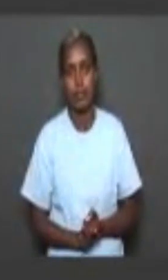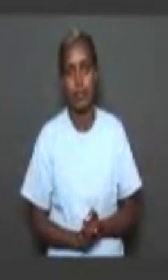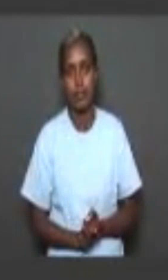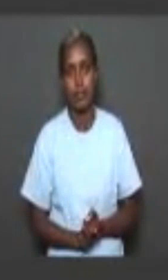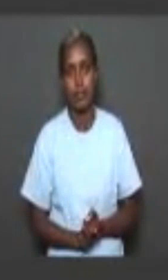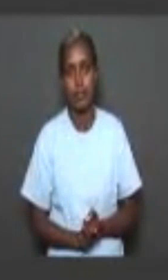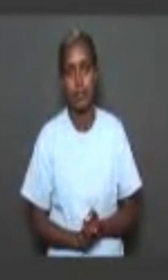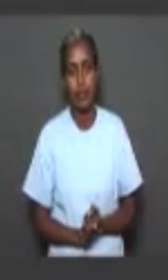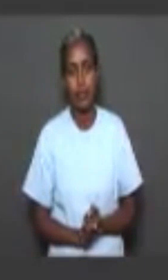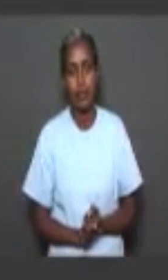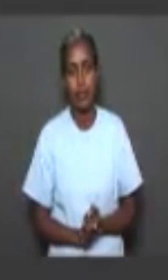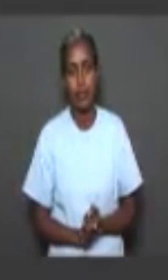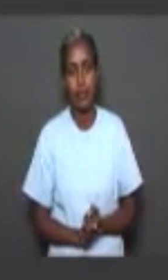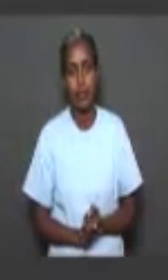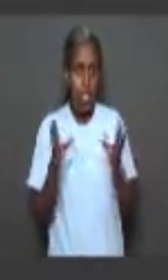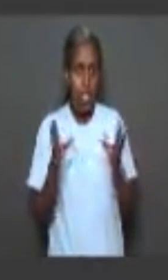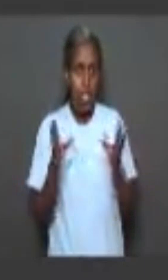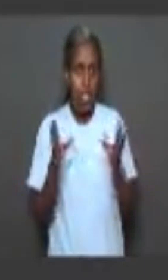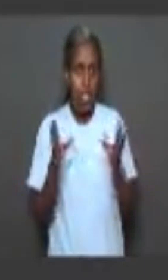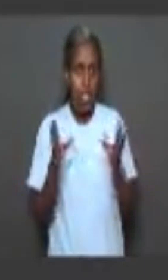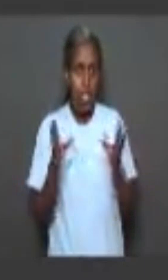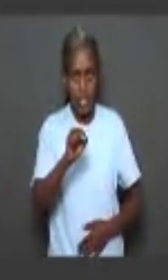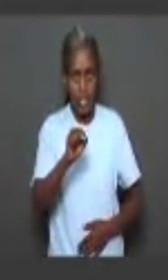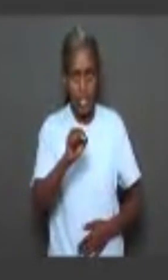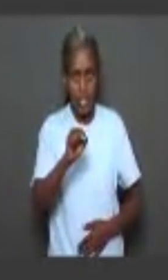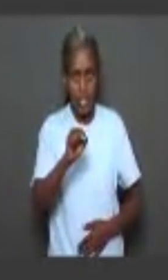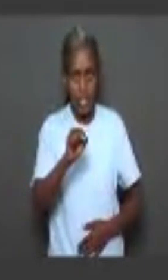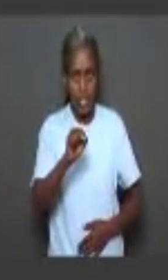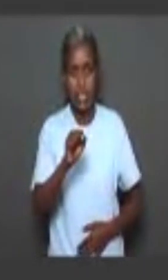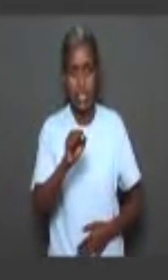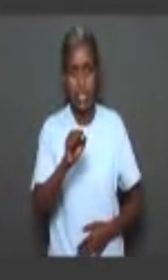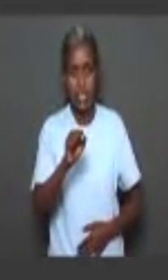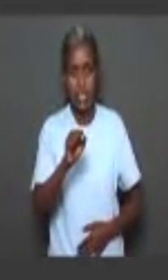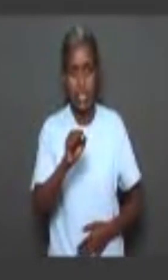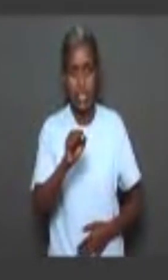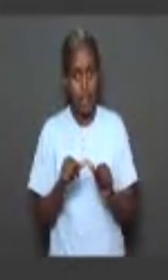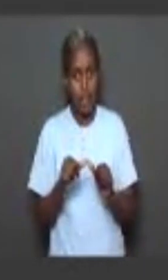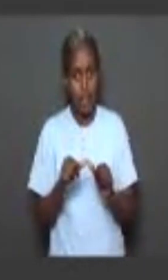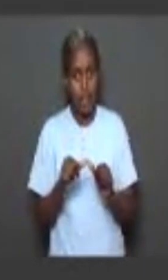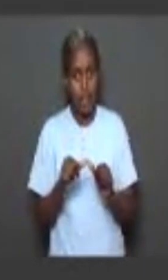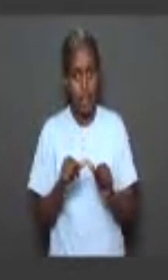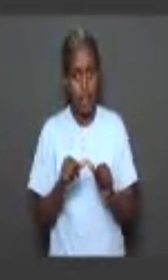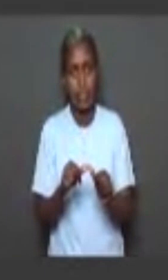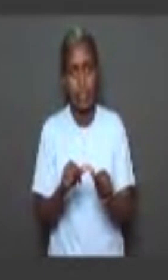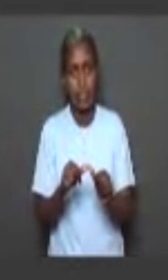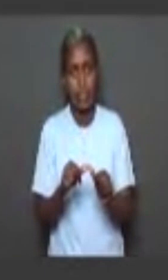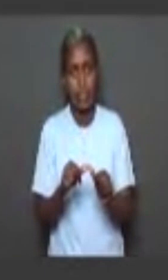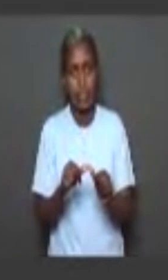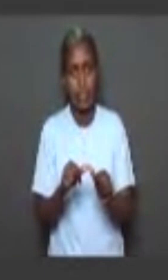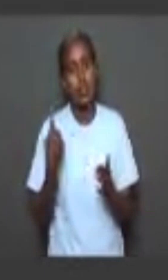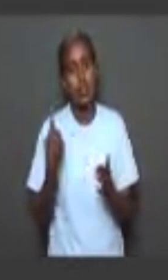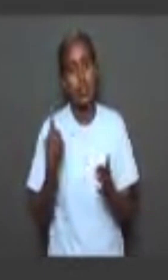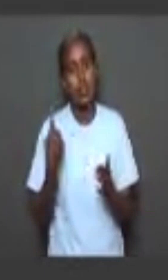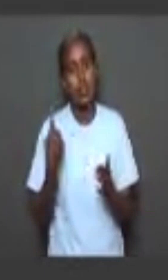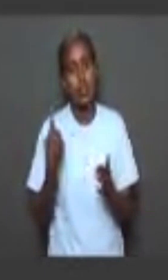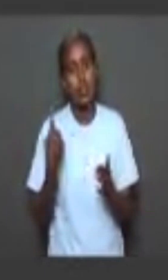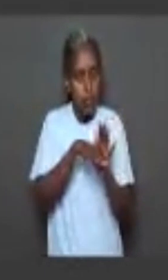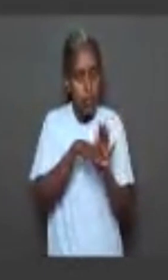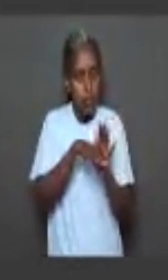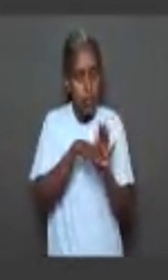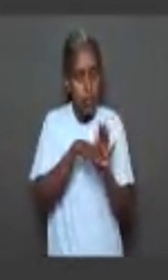If a set S is finite, then we denote the number